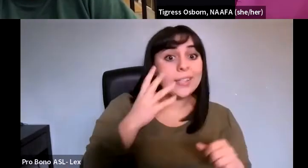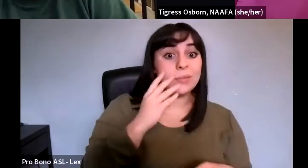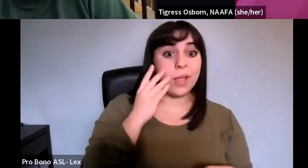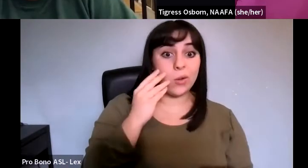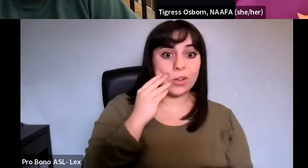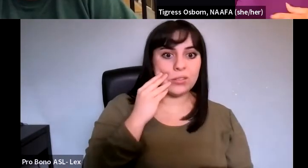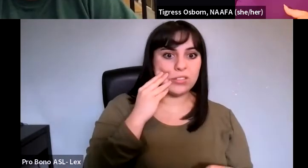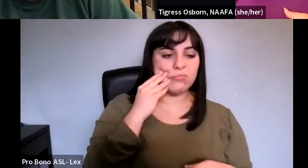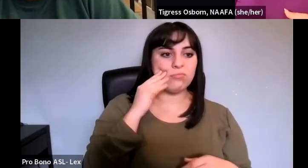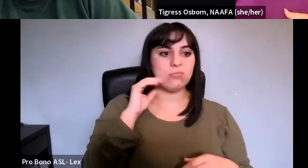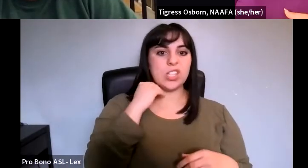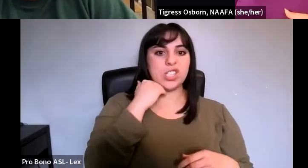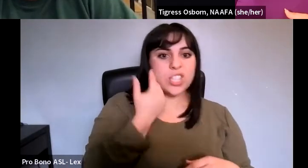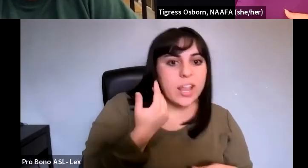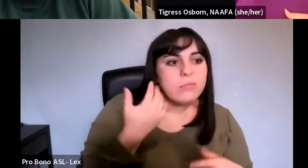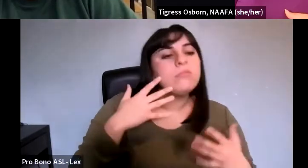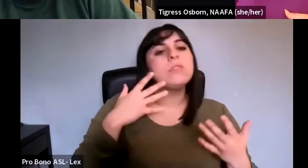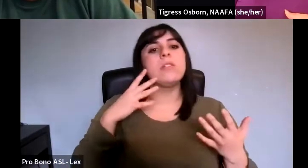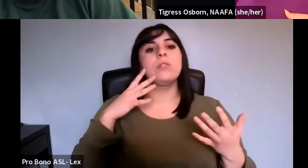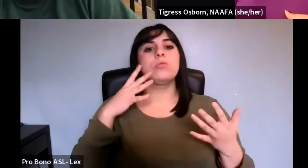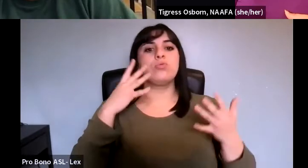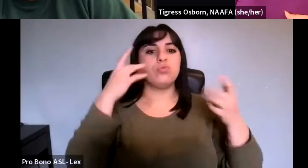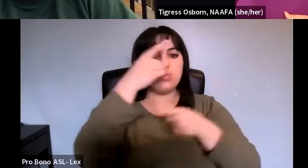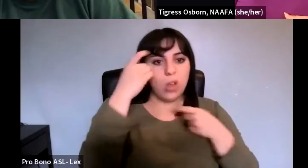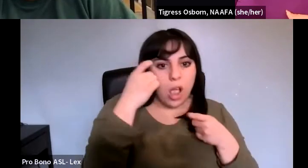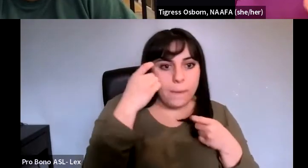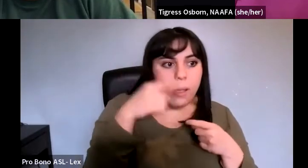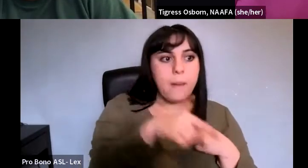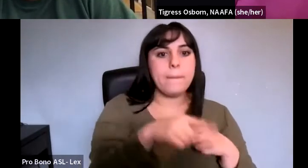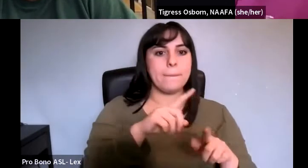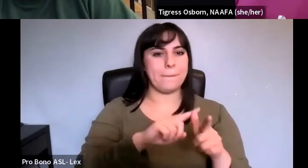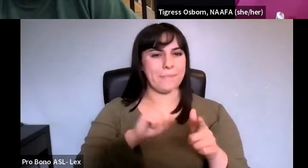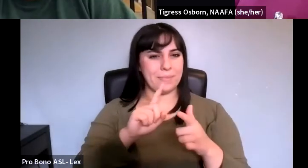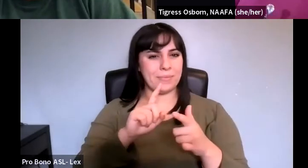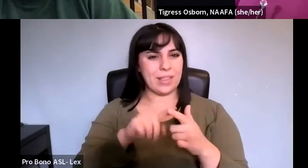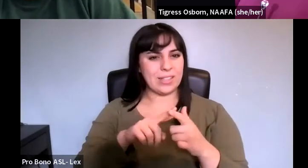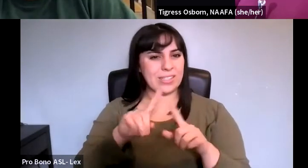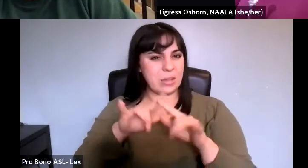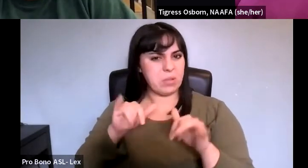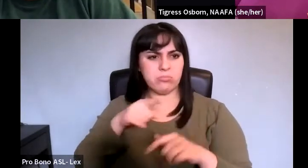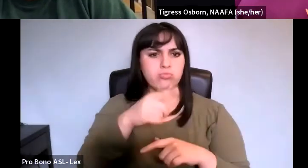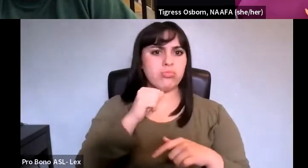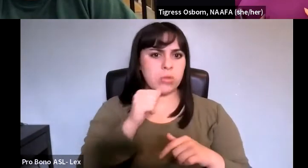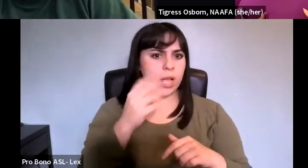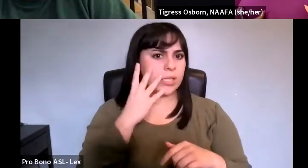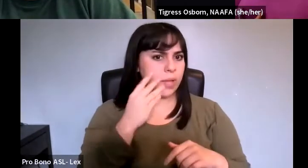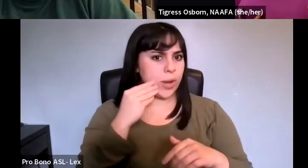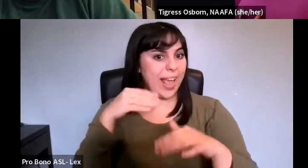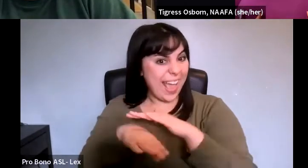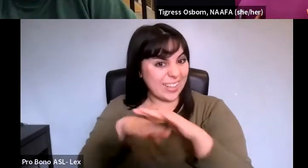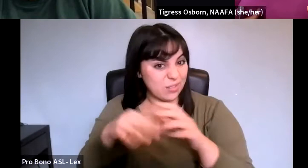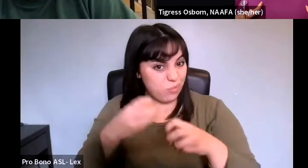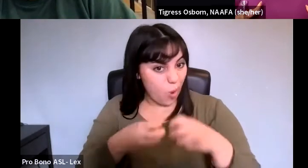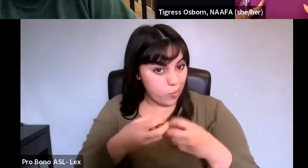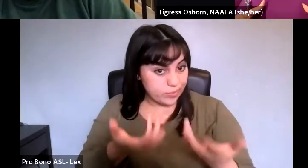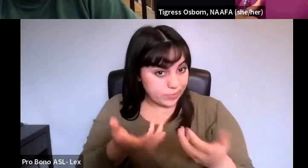smaller fat and not be experiencing some of those access issues, or sometimes even not necessarily how big you